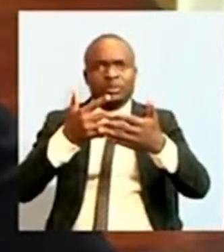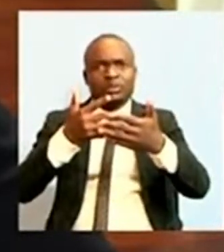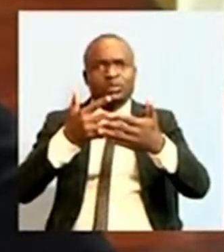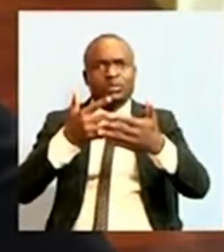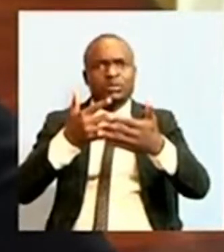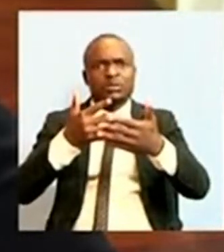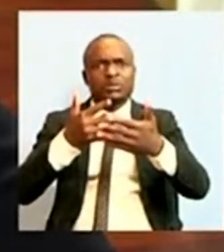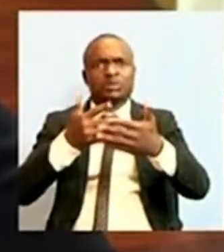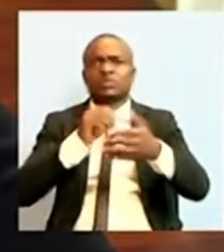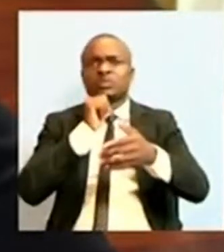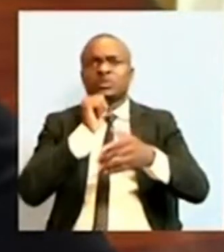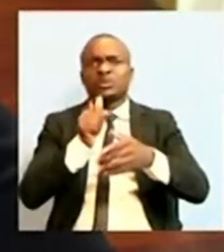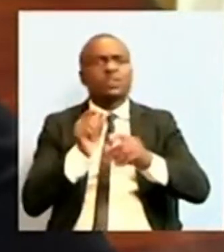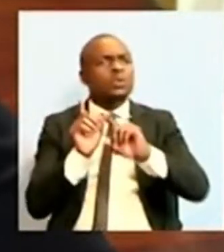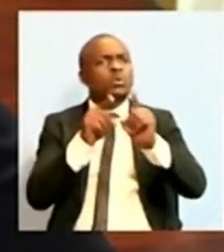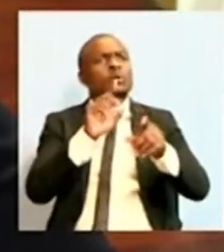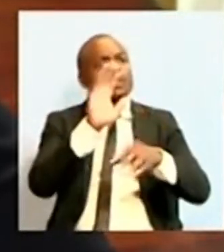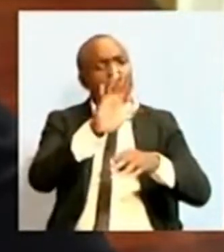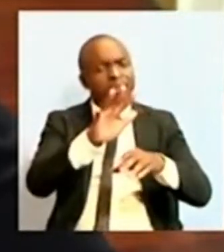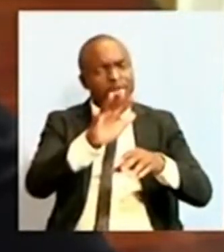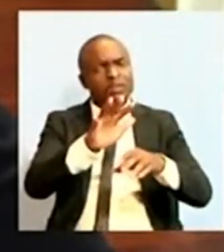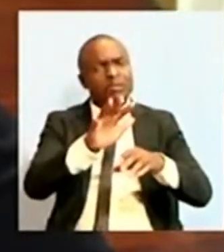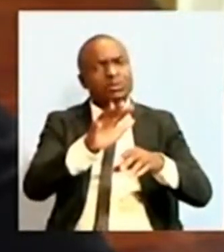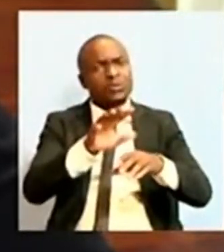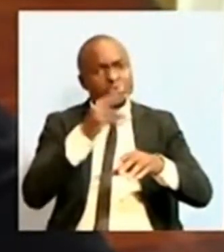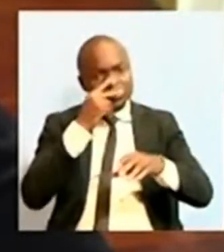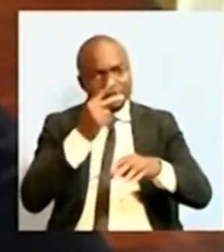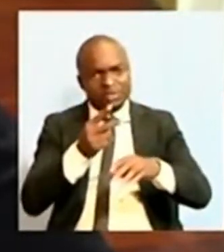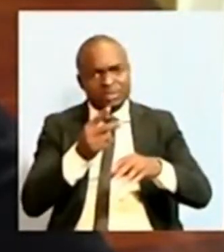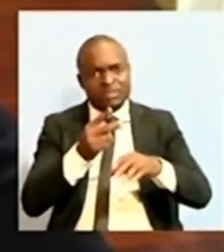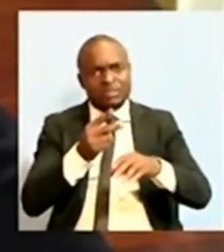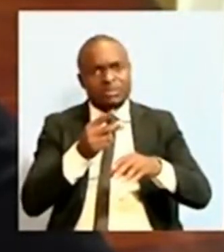Does it mean you are still overemployed?